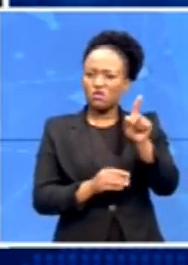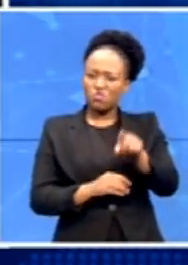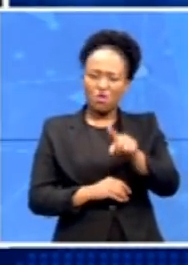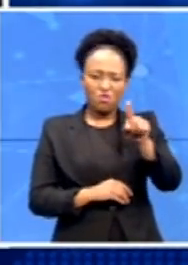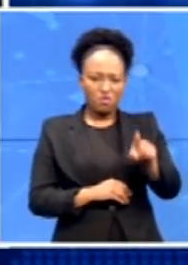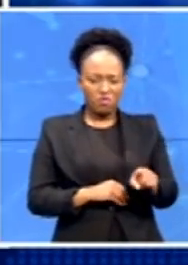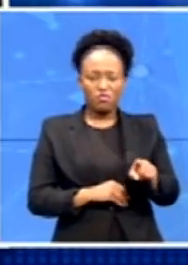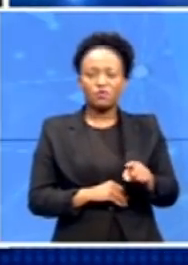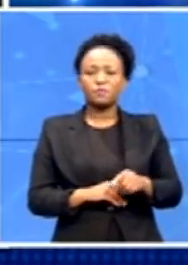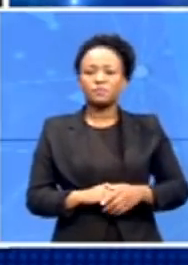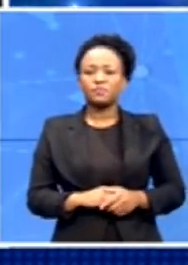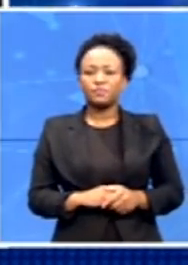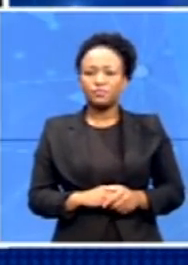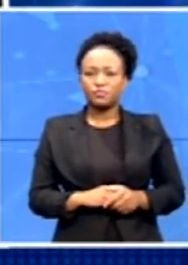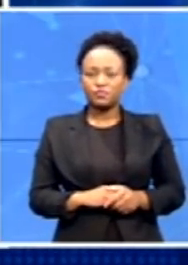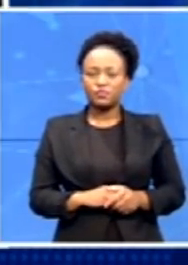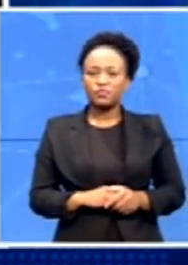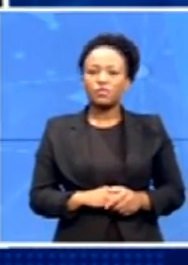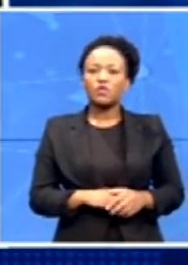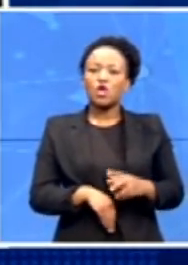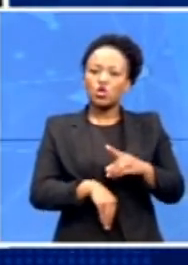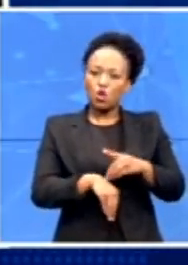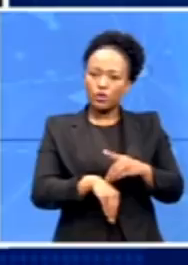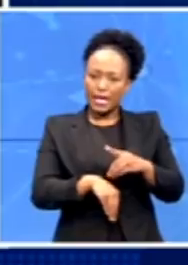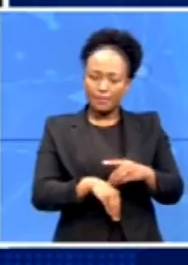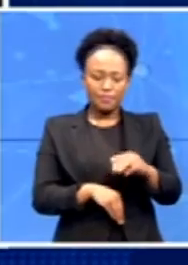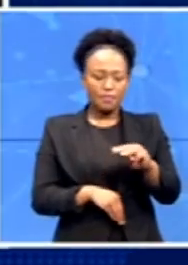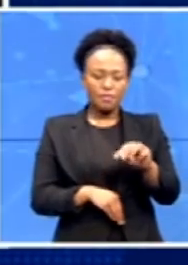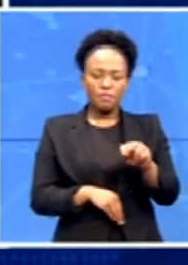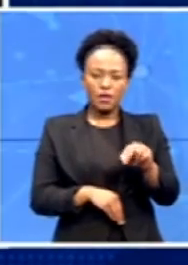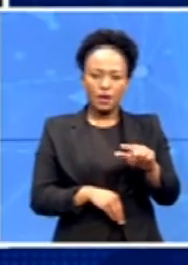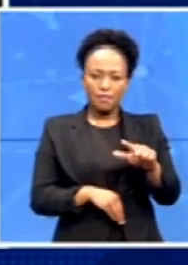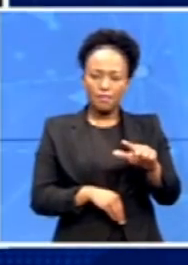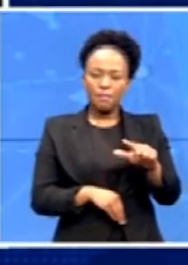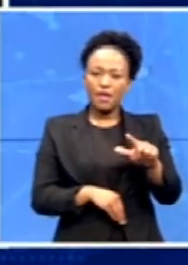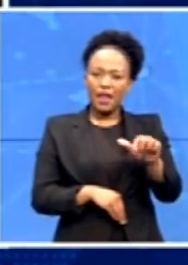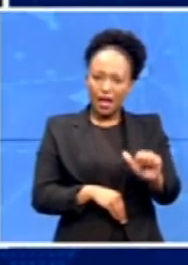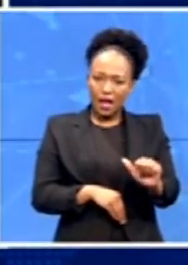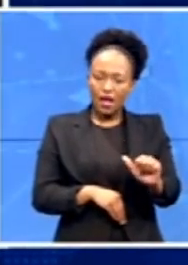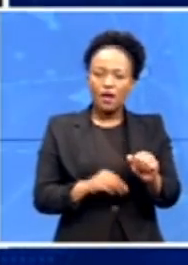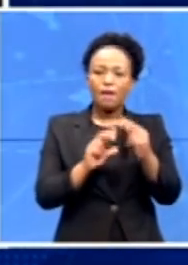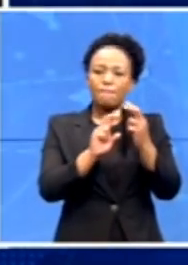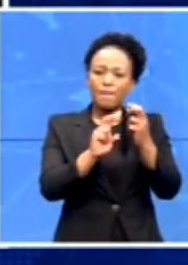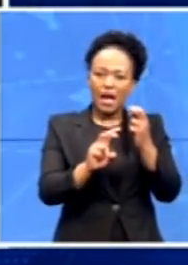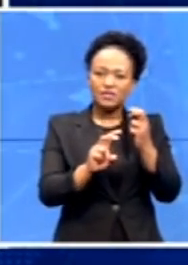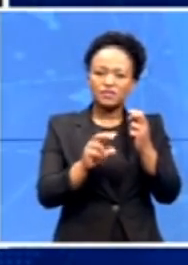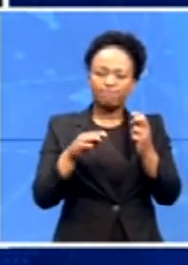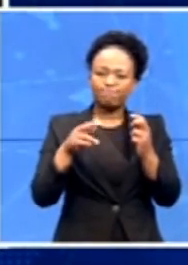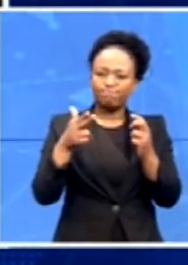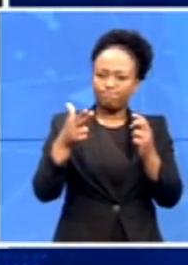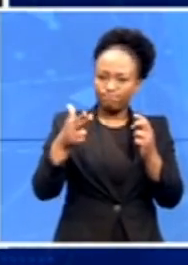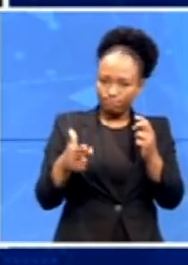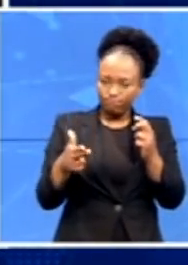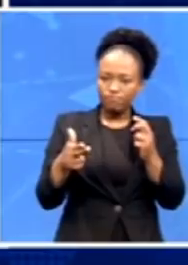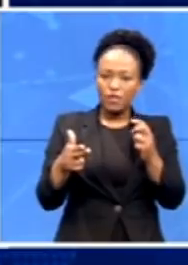Dr. Manamela, the bus came, and I contacted Dr. Manamela about the bus, and I said to her that